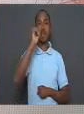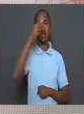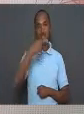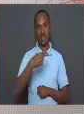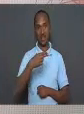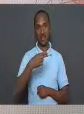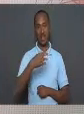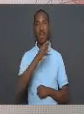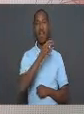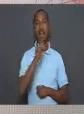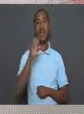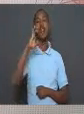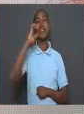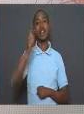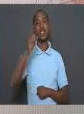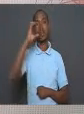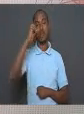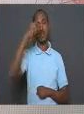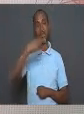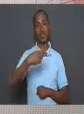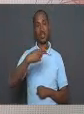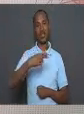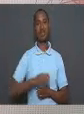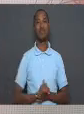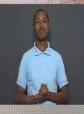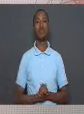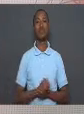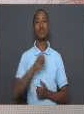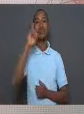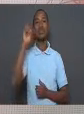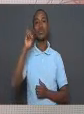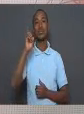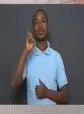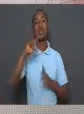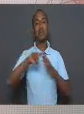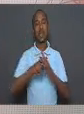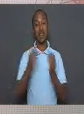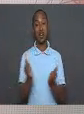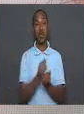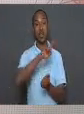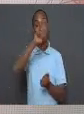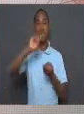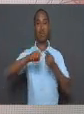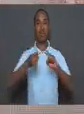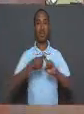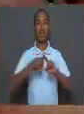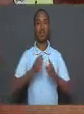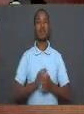hydroxide, and calcium hydroxide. You may work with a partner for this activity.